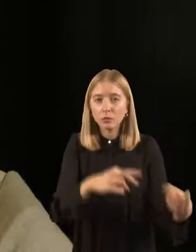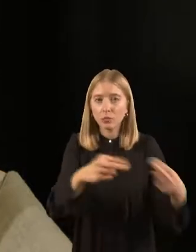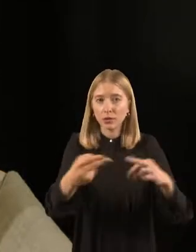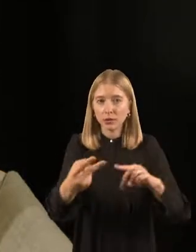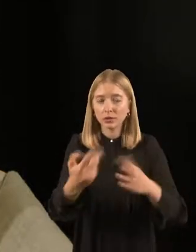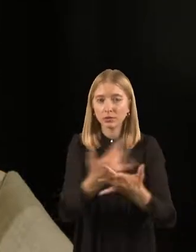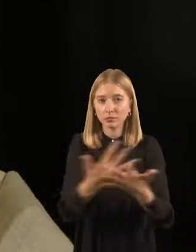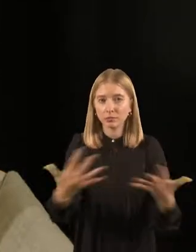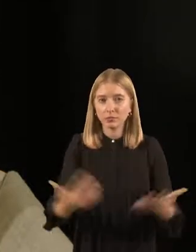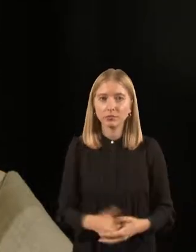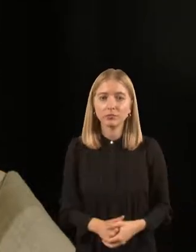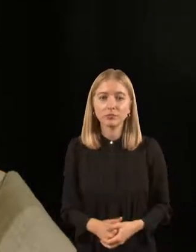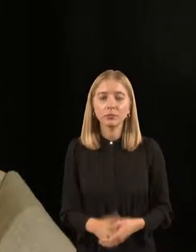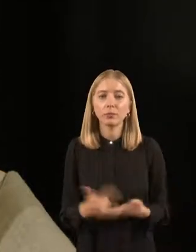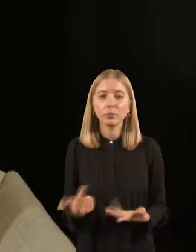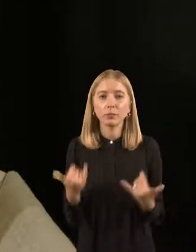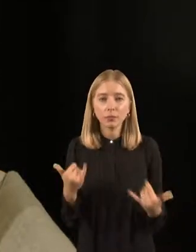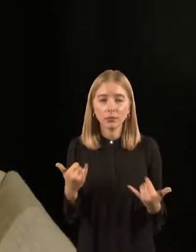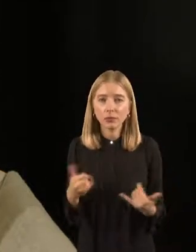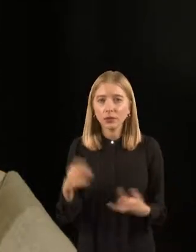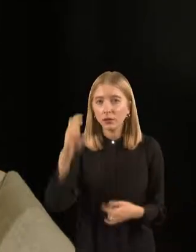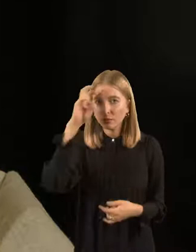And municipalities